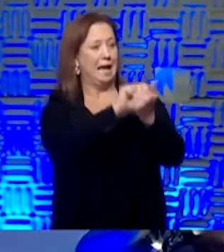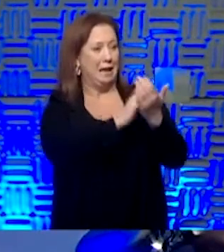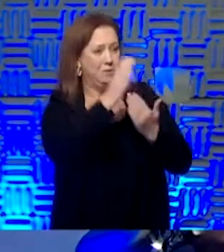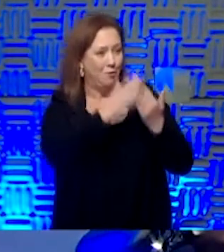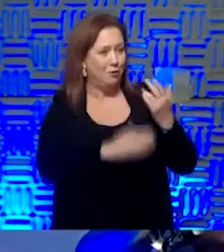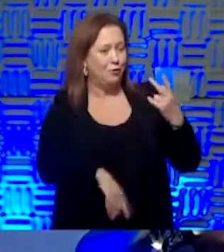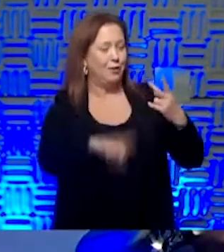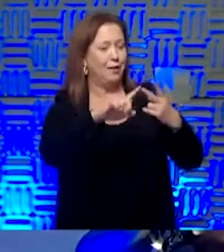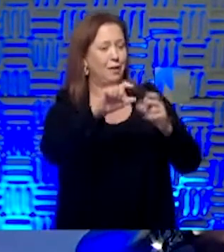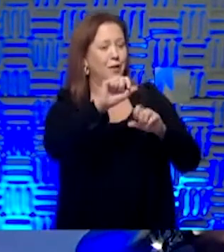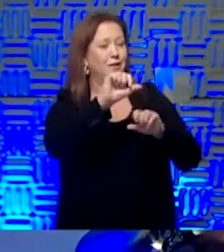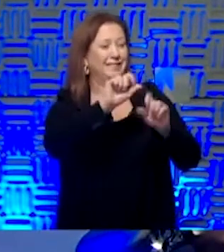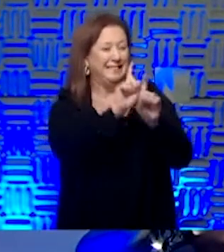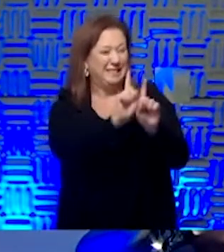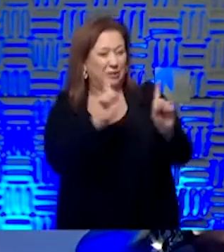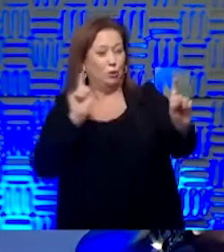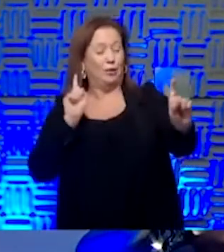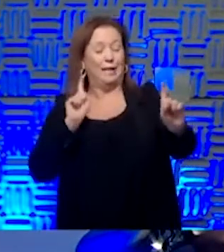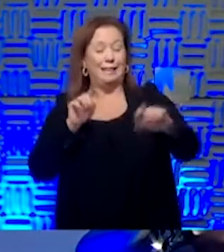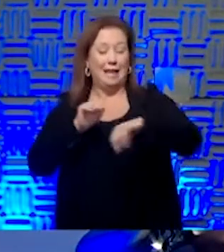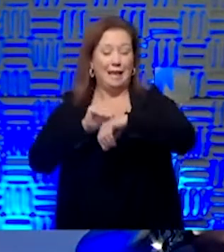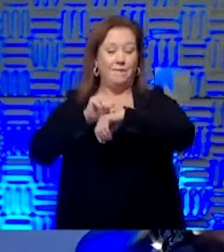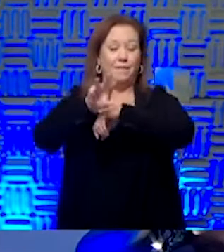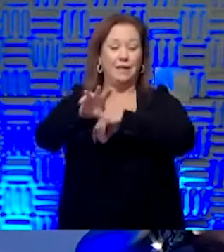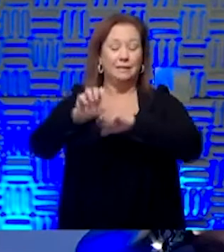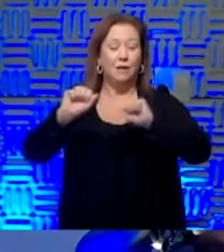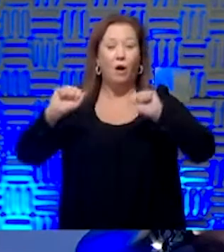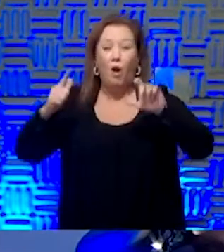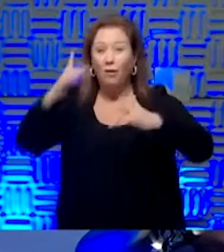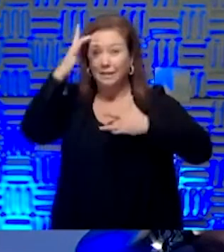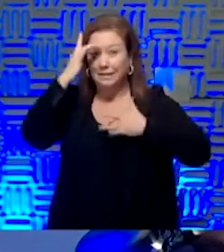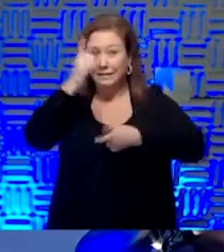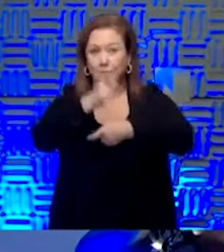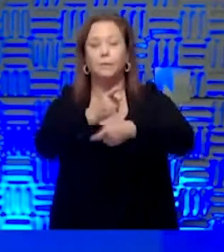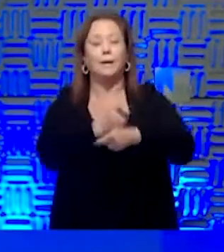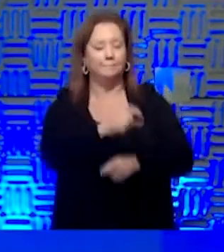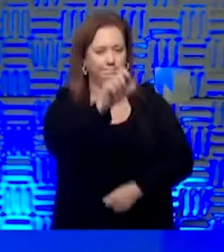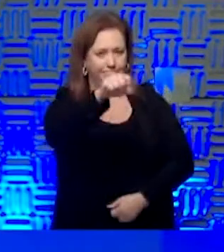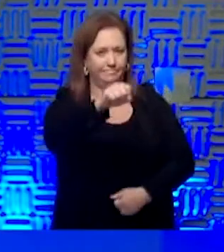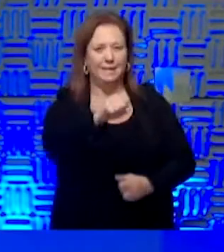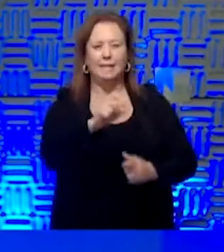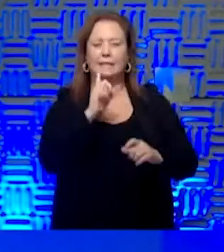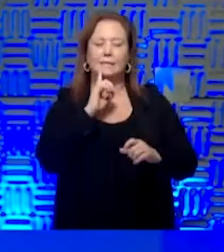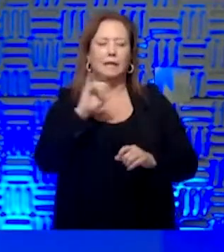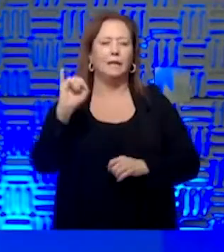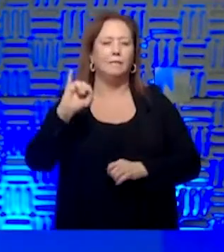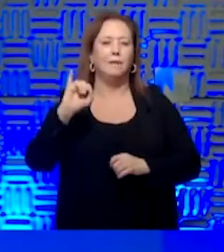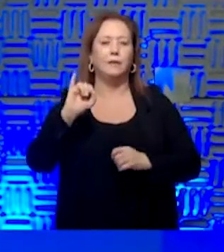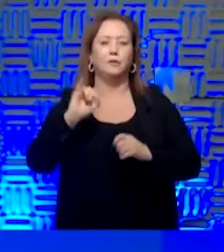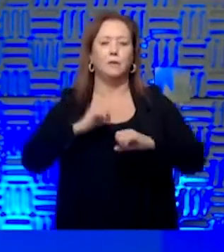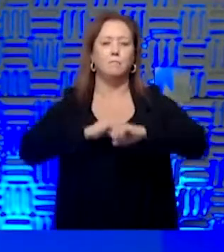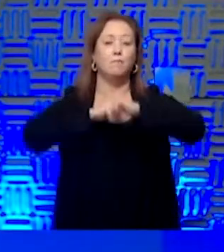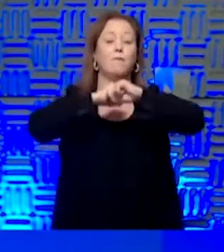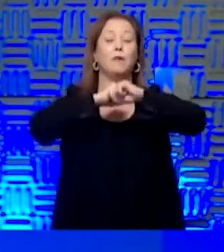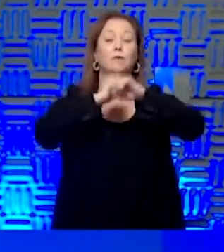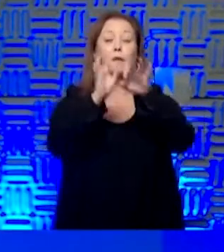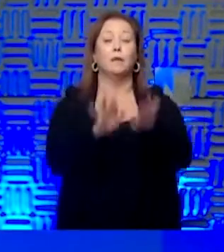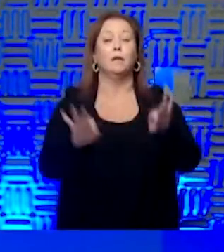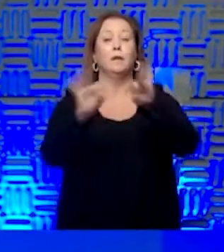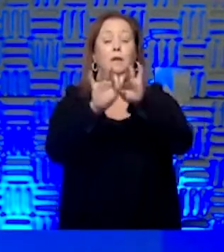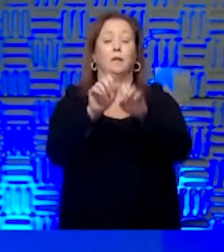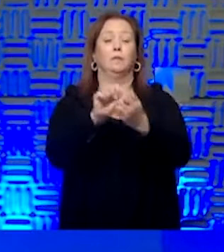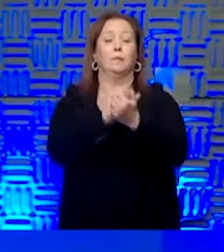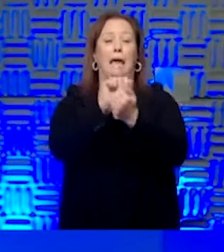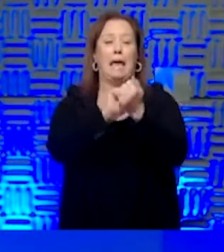distancing, that affects every infectious disease, not just coronavirus. Yeah, I mean, that's the basics of infection prevention is hand washing. And if you can social